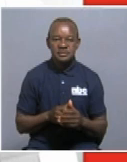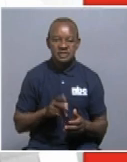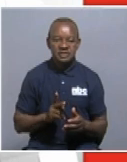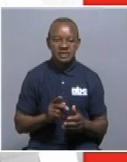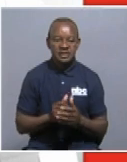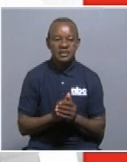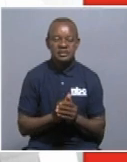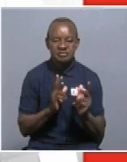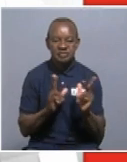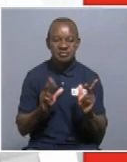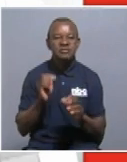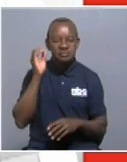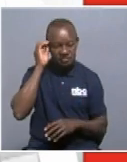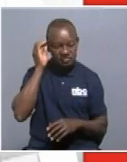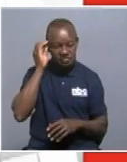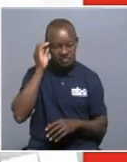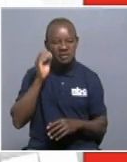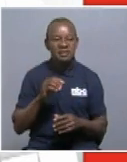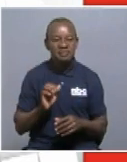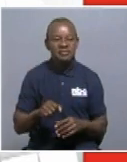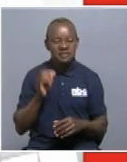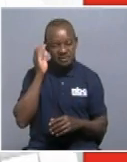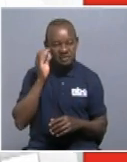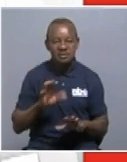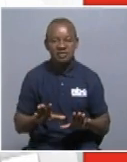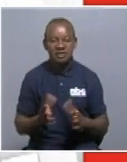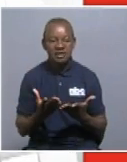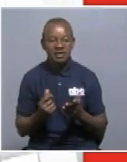an area with community transmission. So I think in a nutshell,